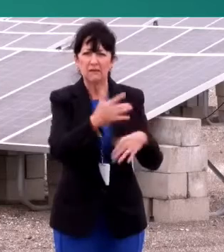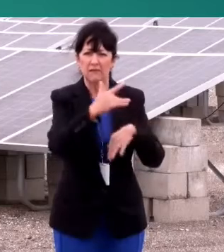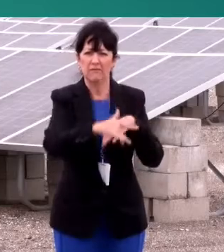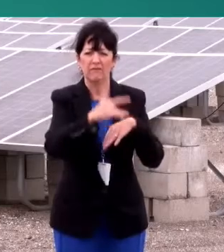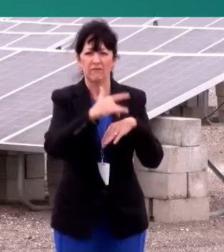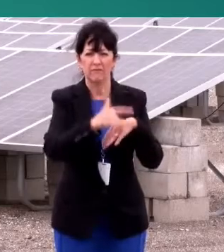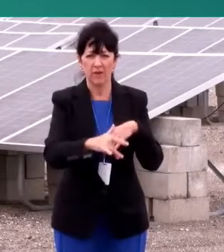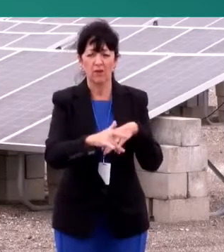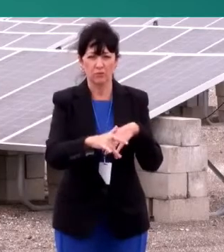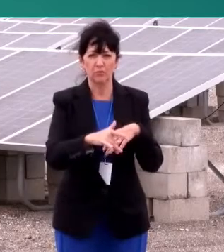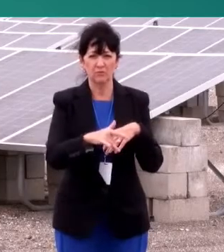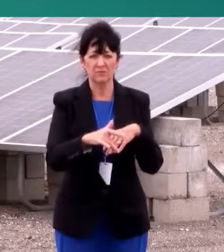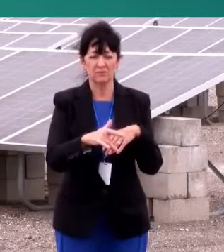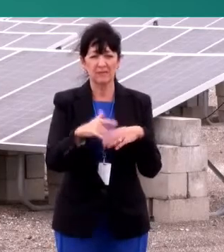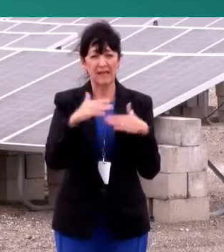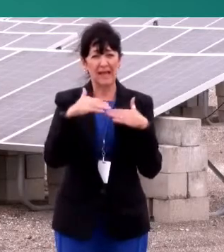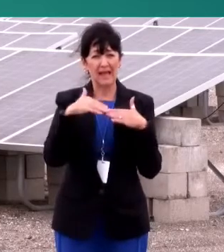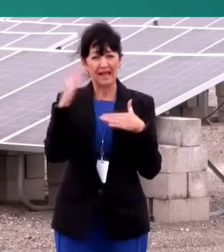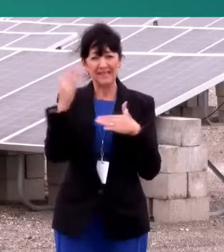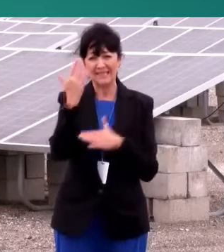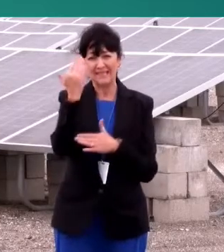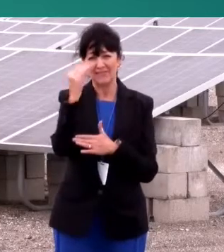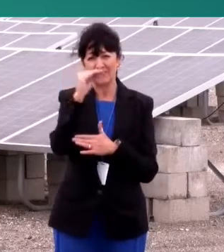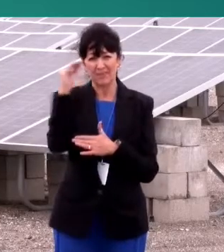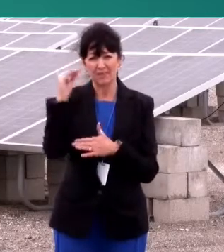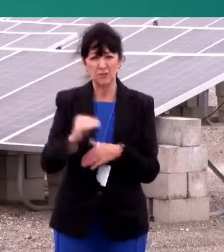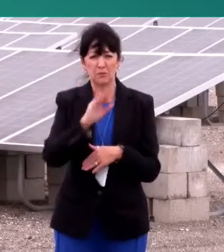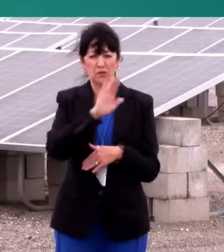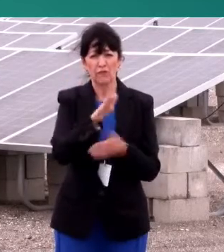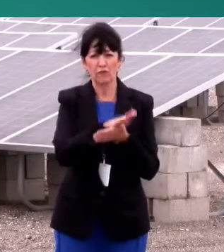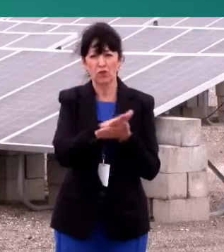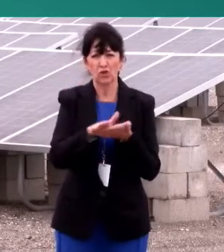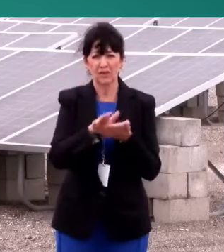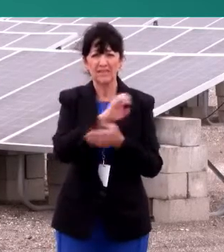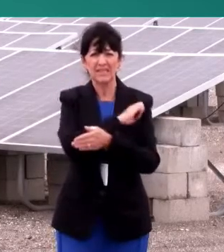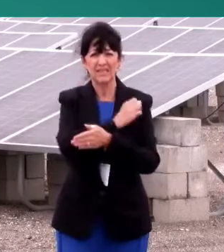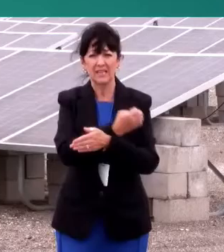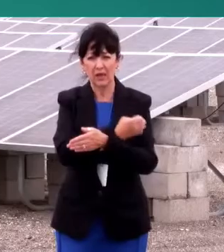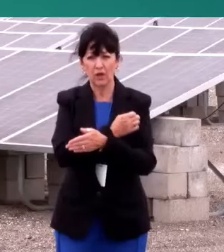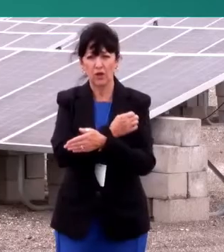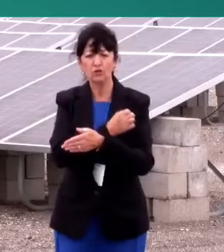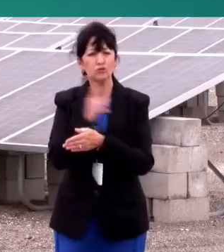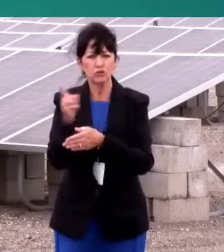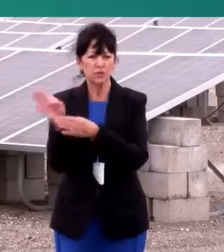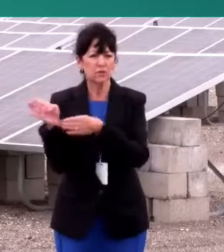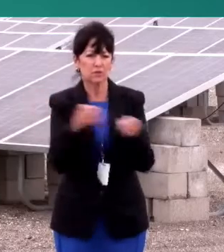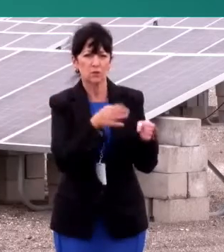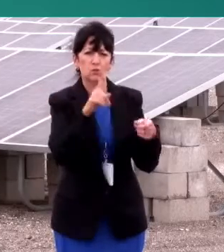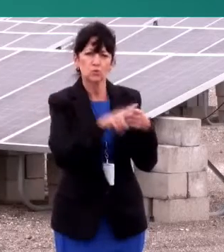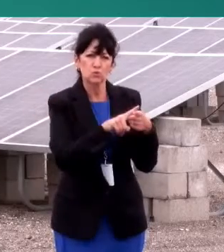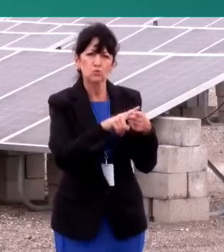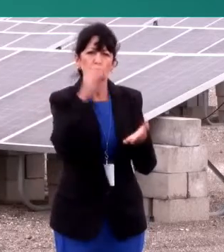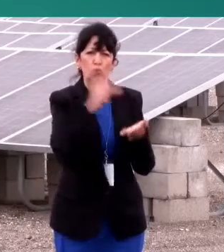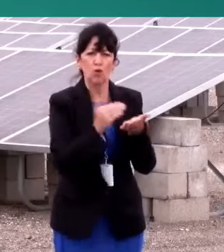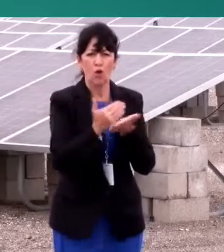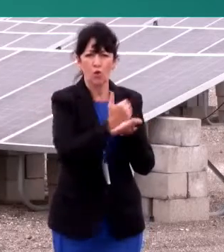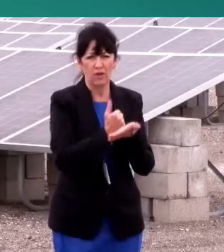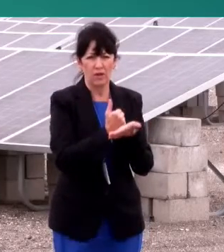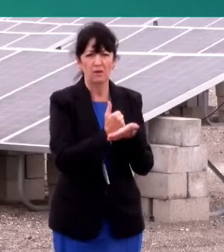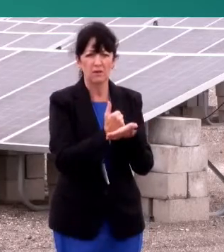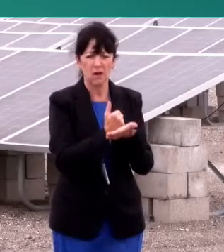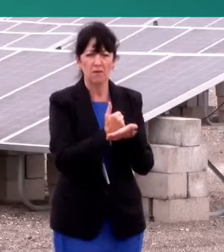least 15% of their clean, affordable energy is going to low-income families, we are ensuring that there is